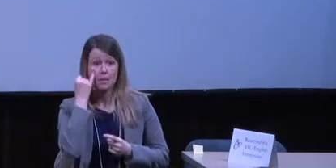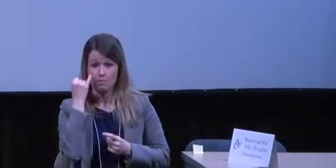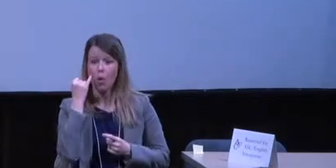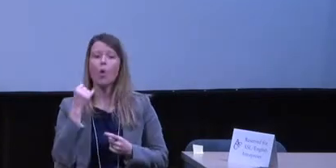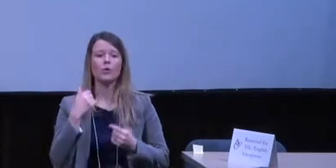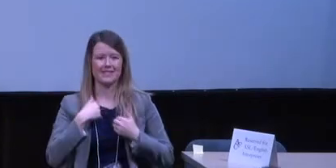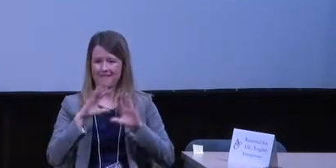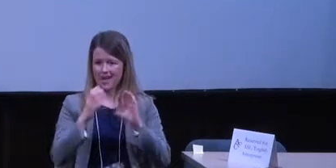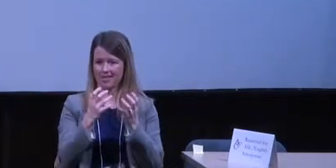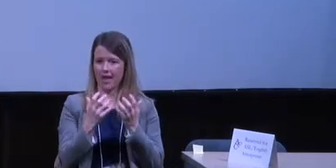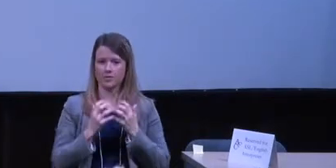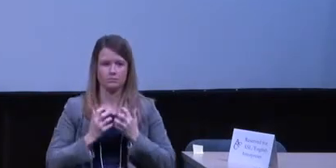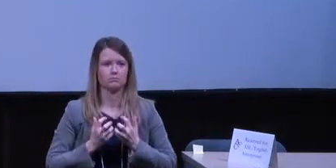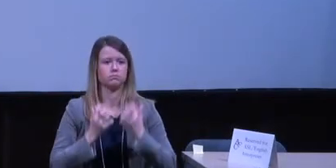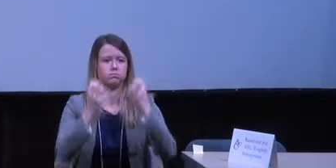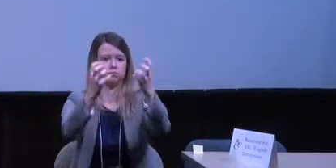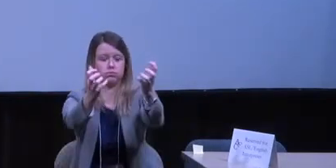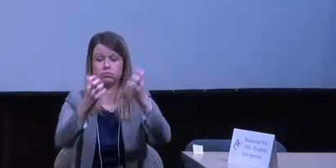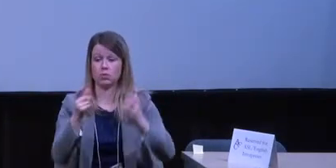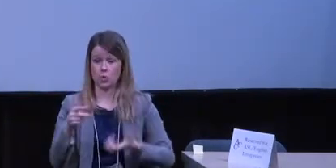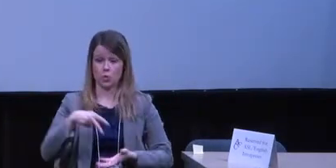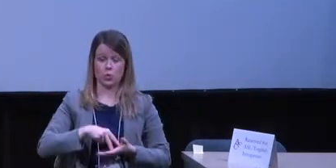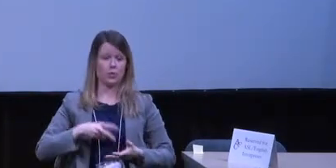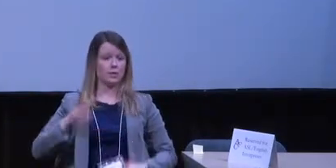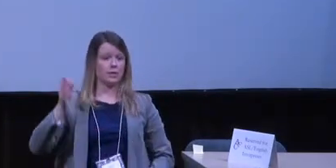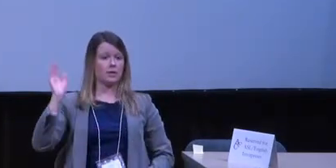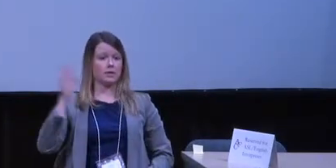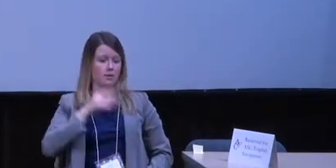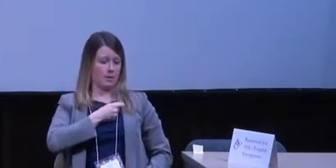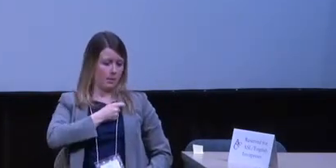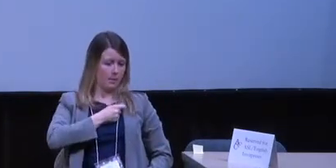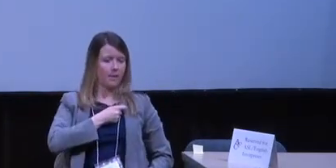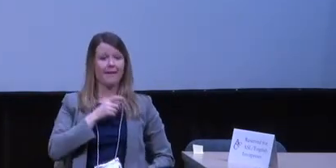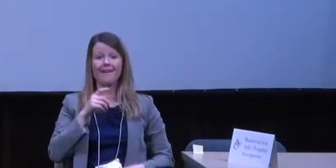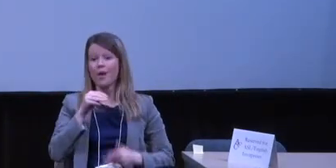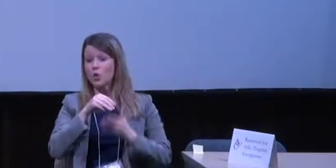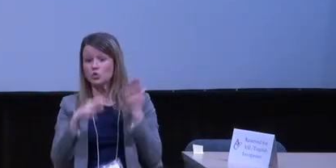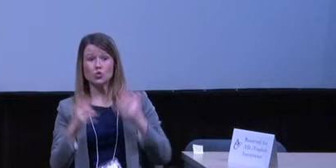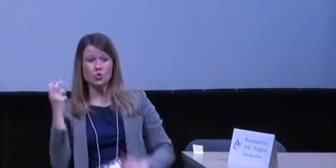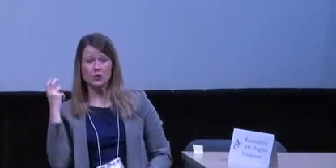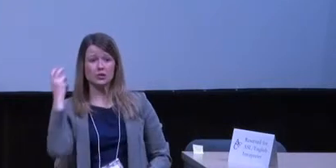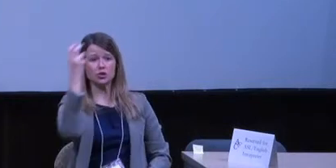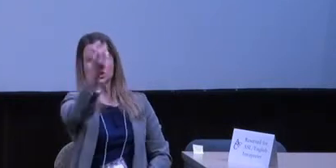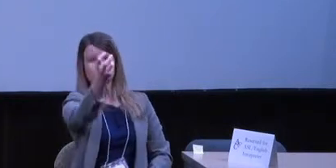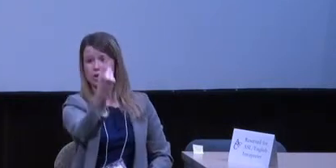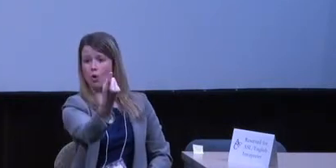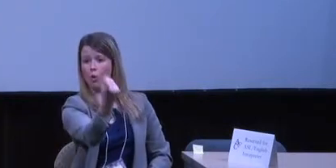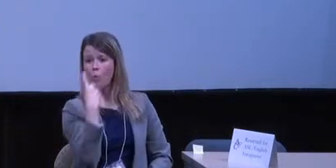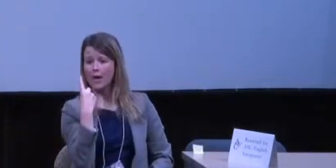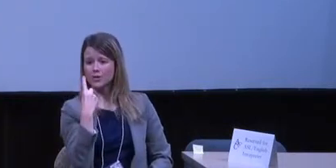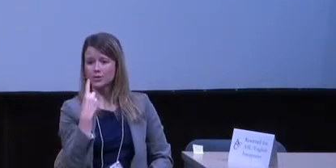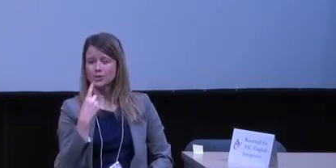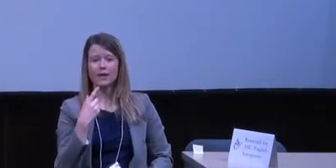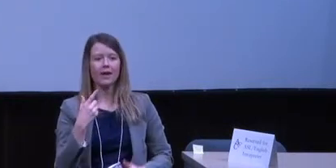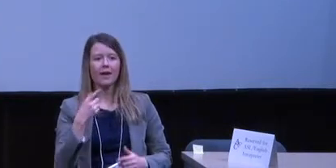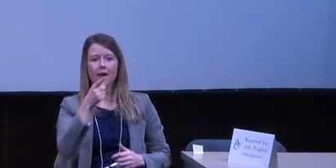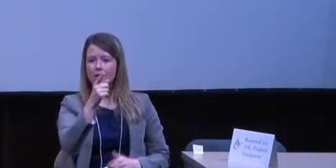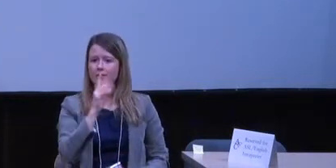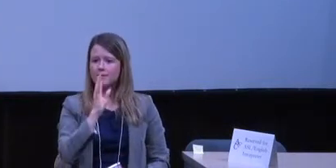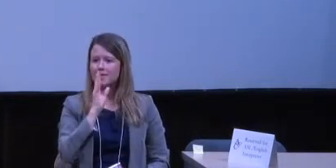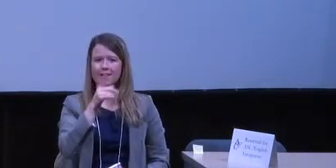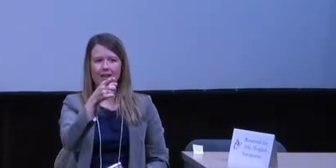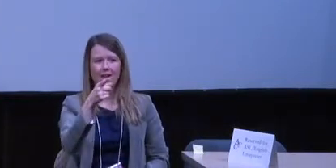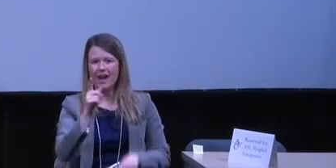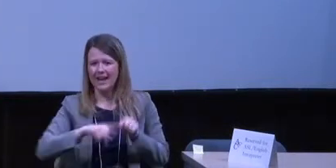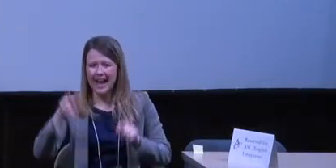asks a question, make sure if that student doesn't have the microphone, that you are repeating what that